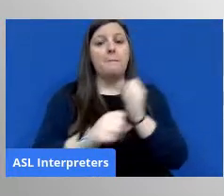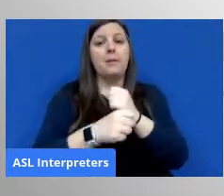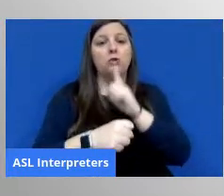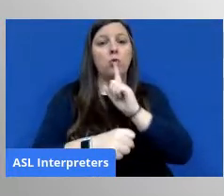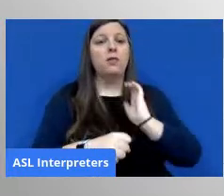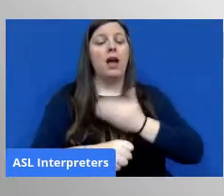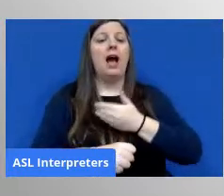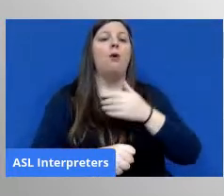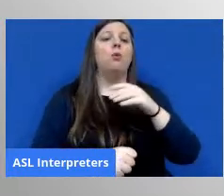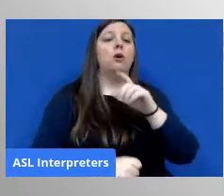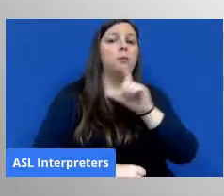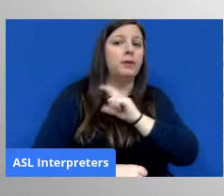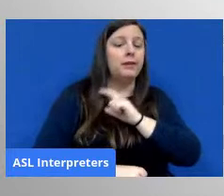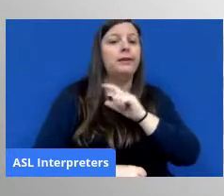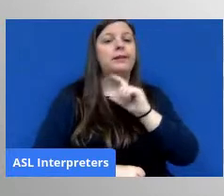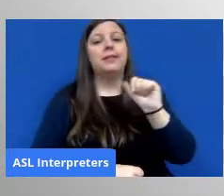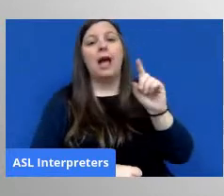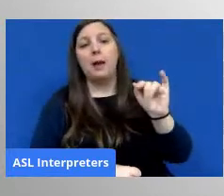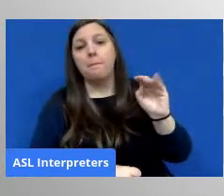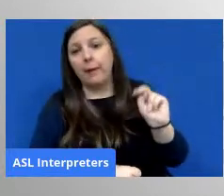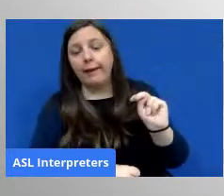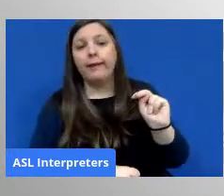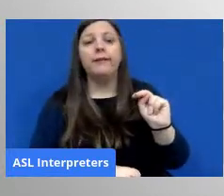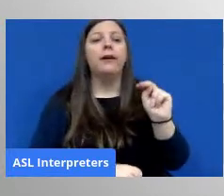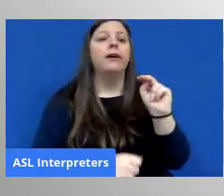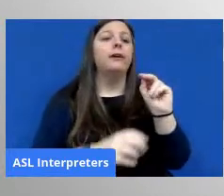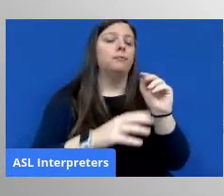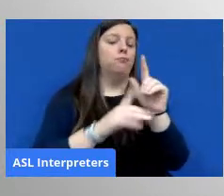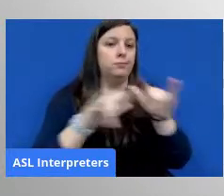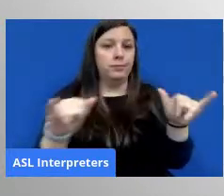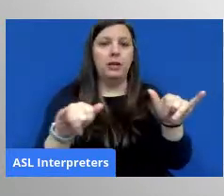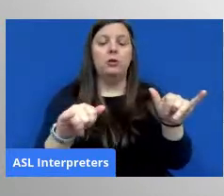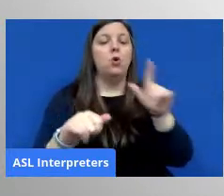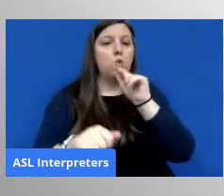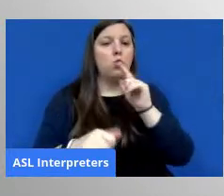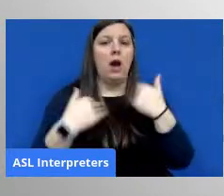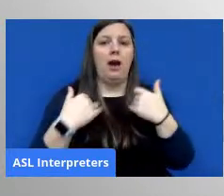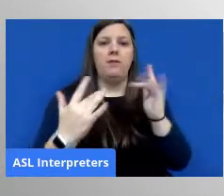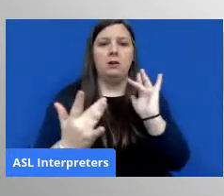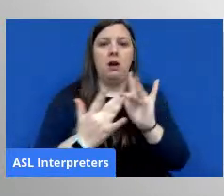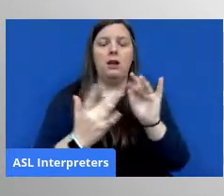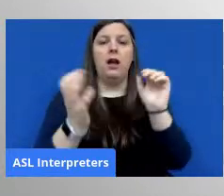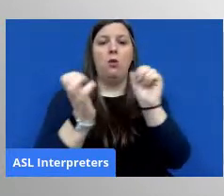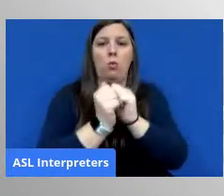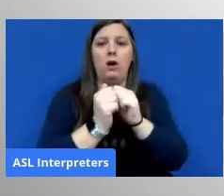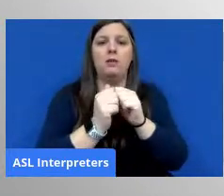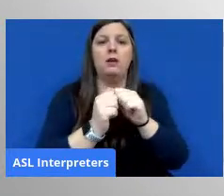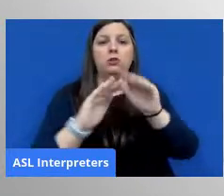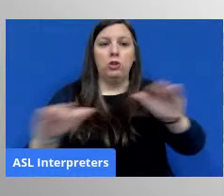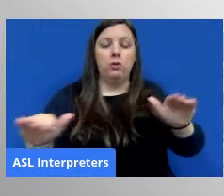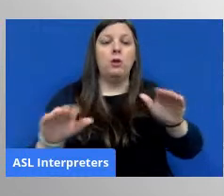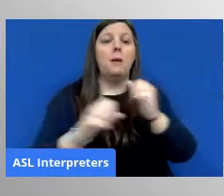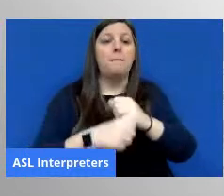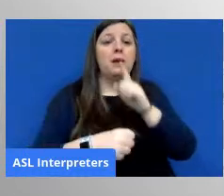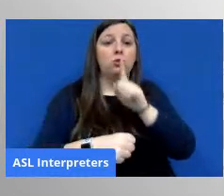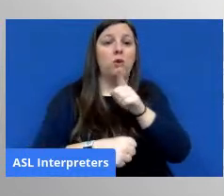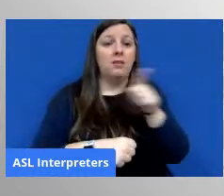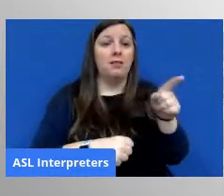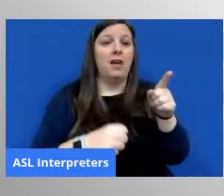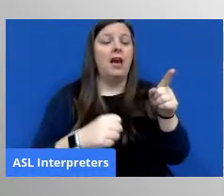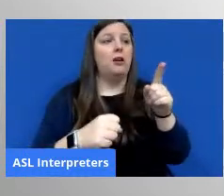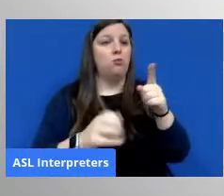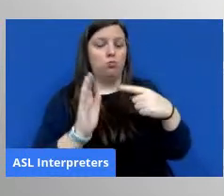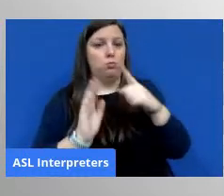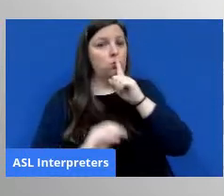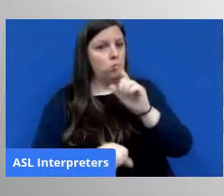really holding true to what we want them to represent with the Clark County School District. So I'll make that my short answer until we